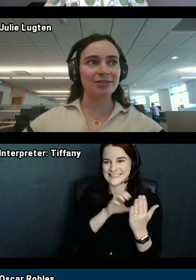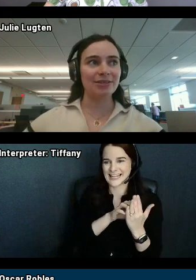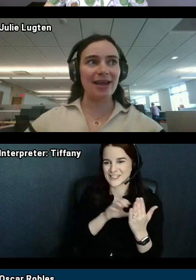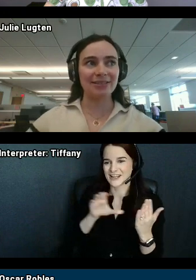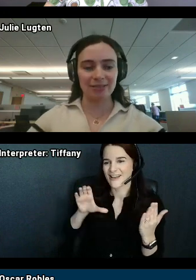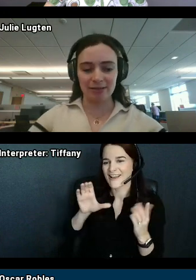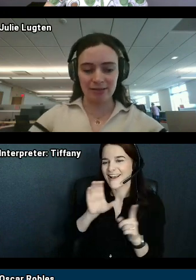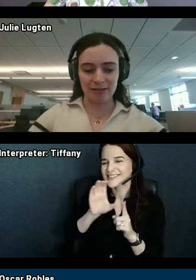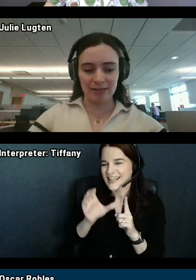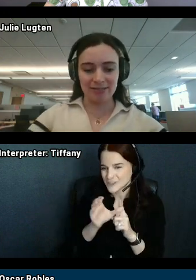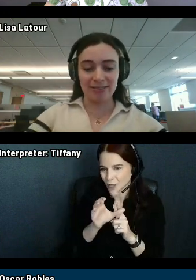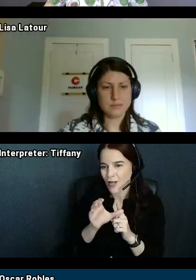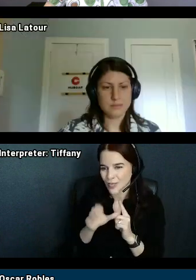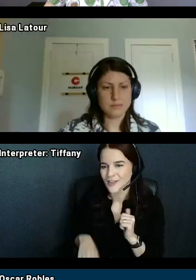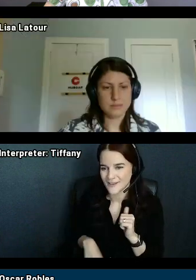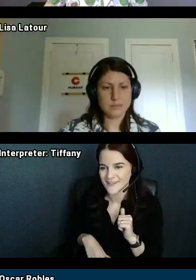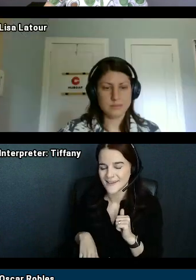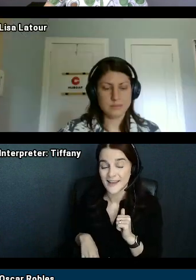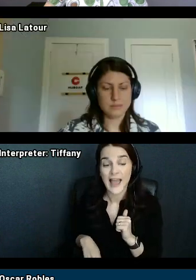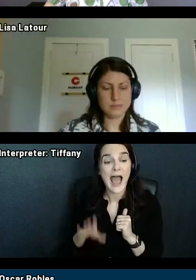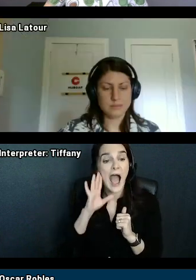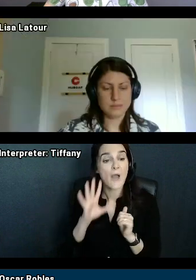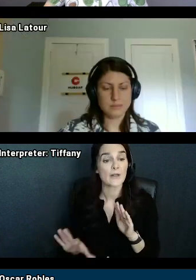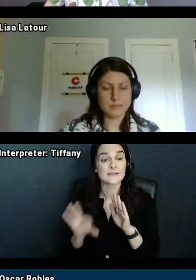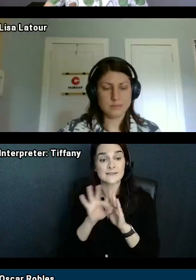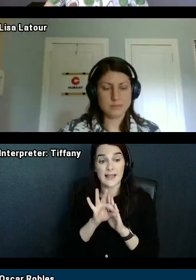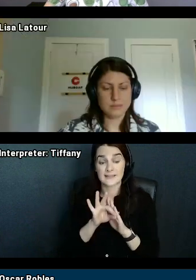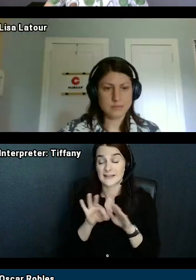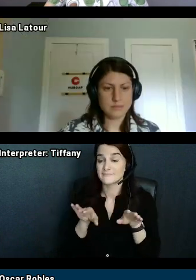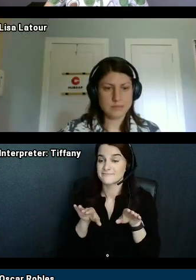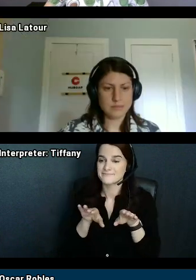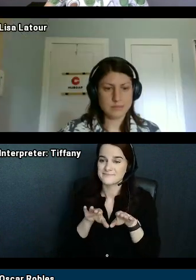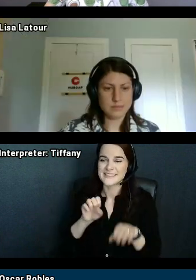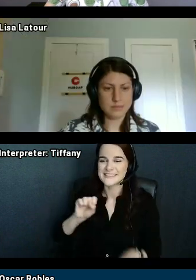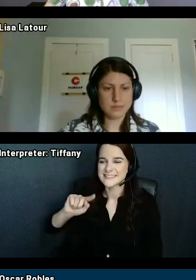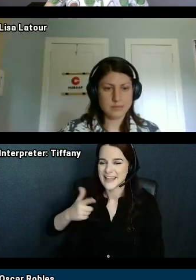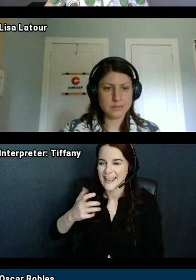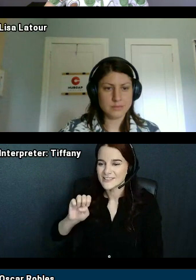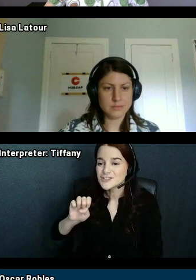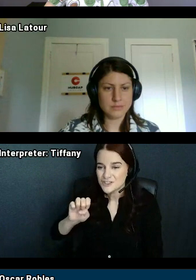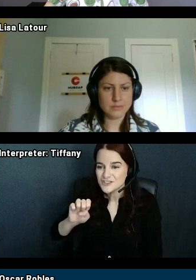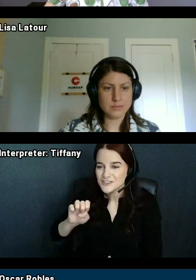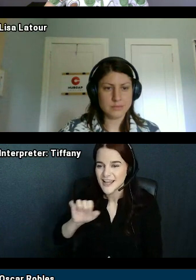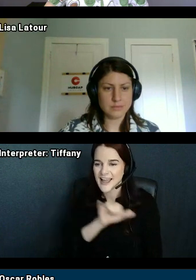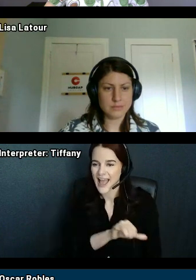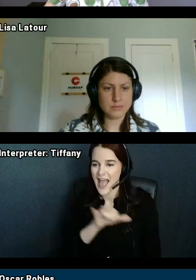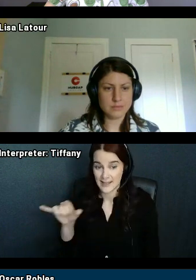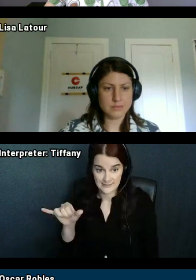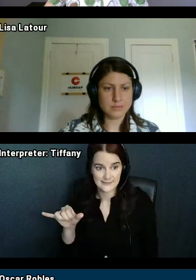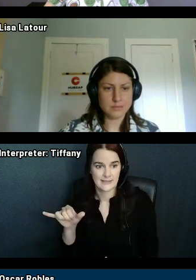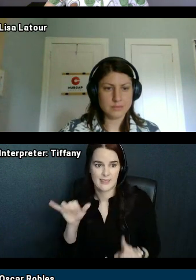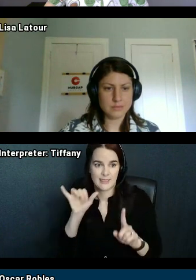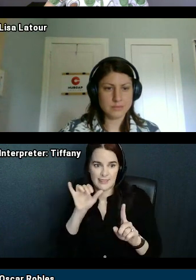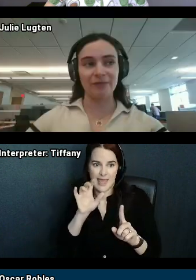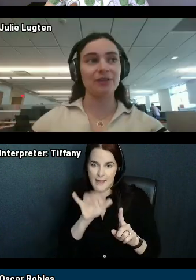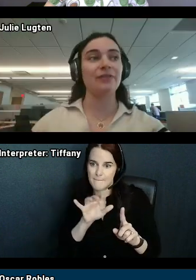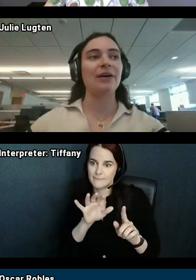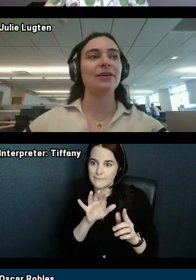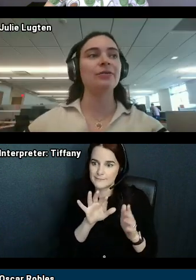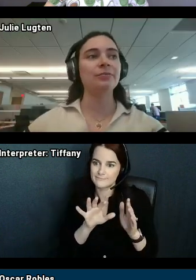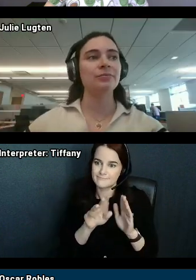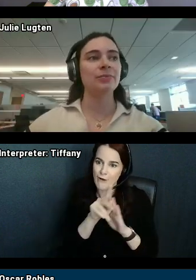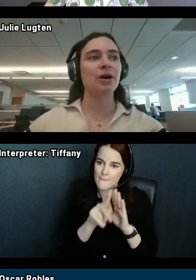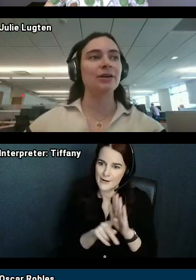So I'll select stage as the deal property to make it conditional based on. And